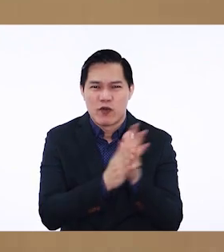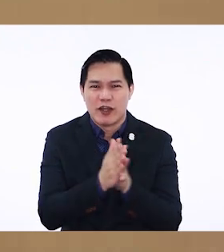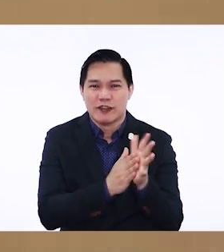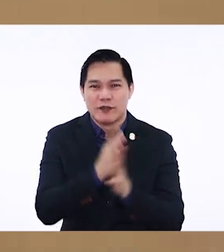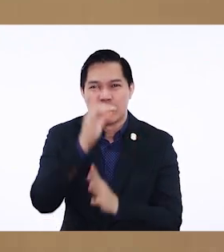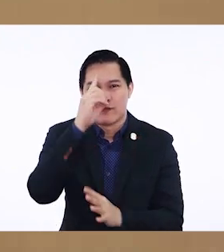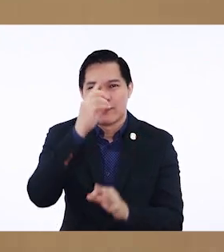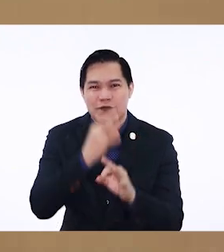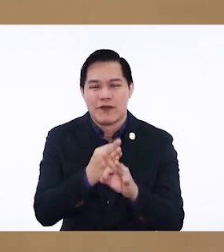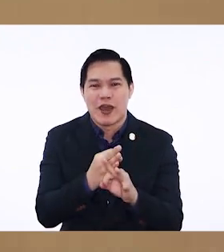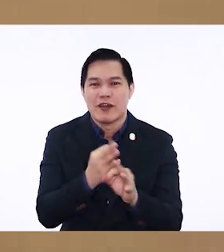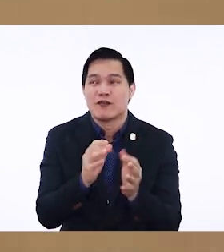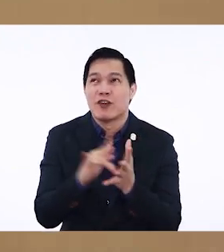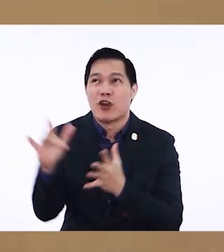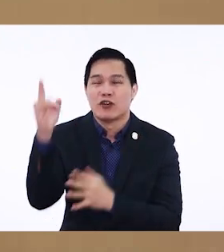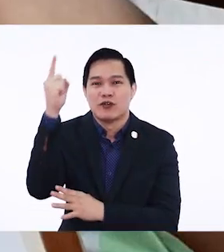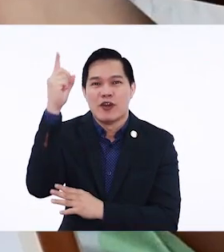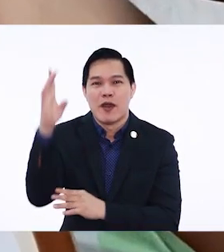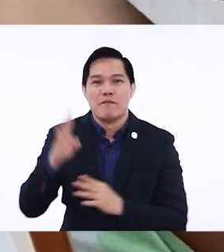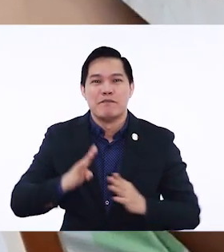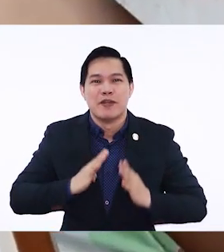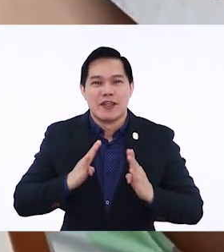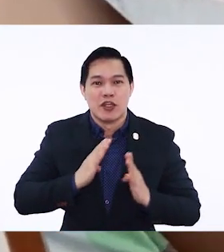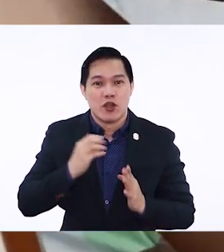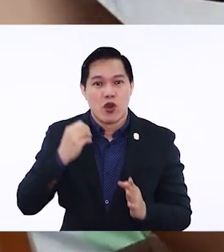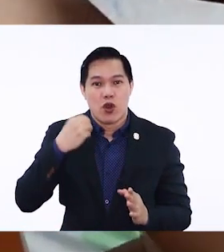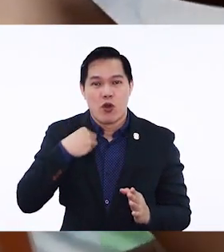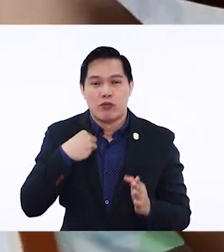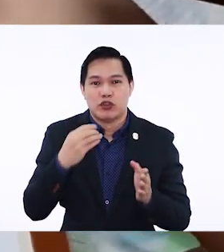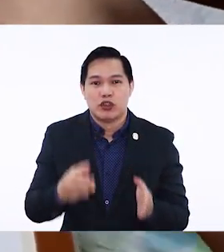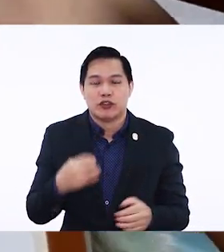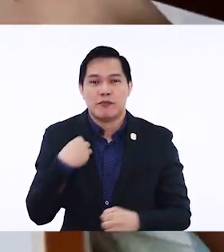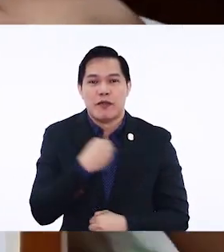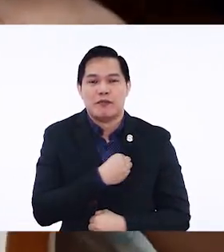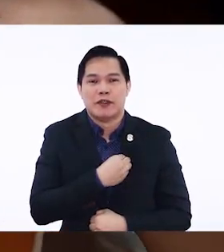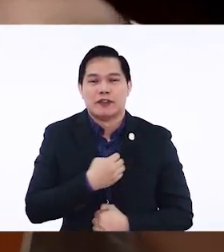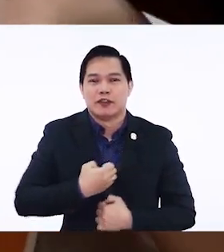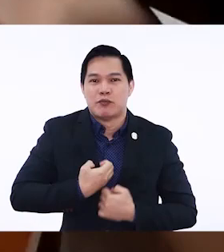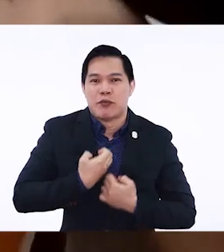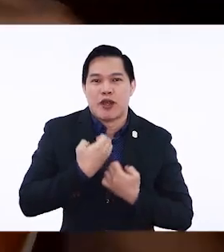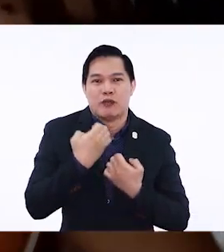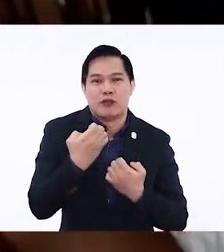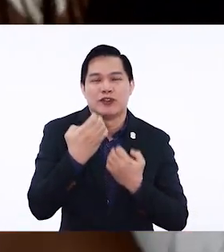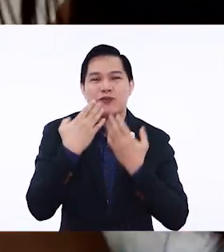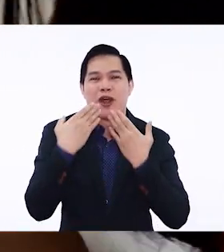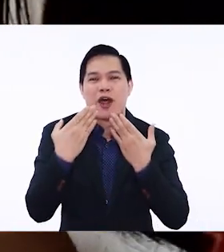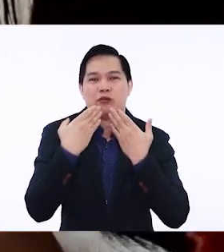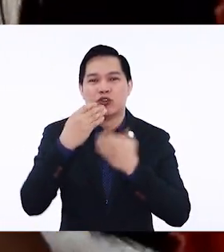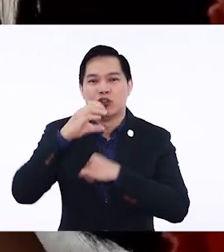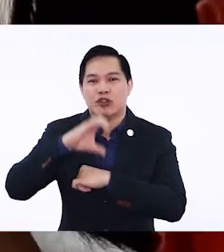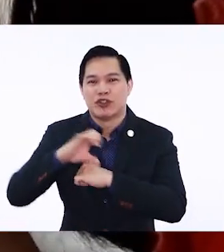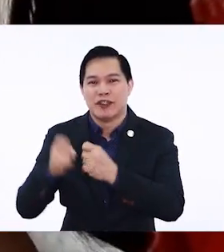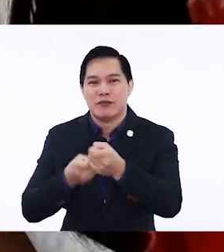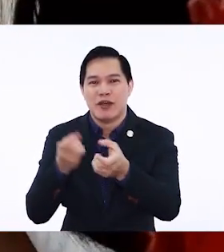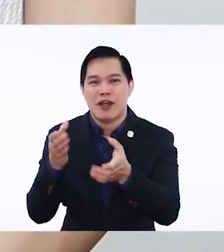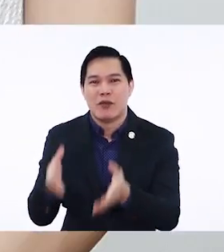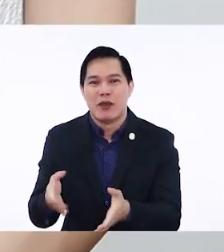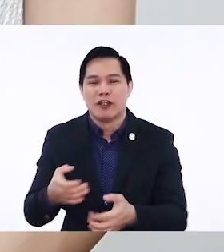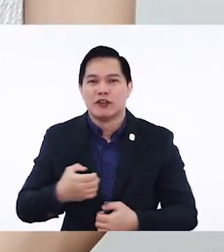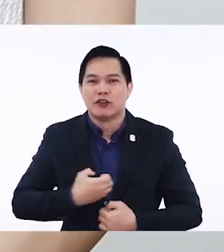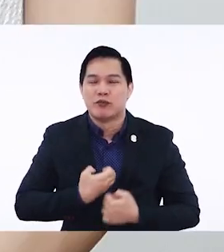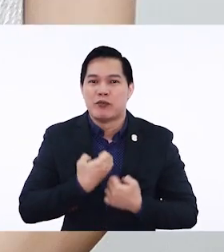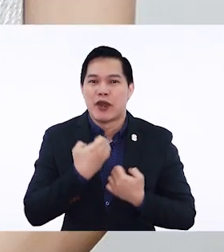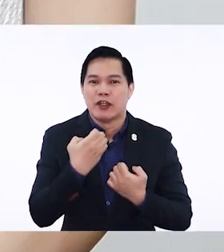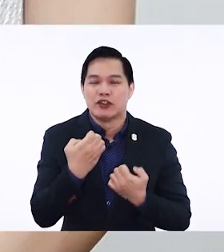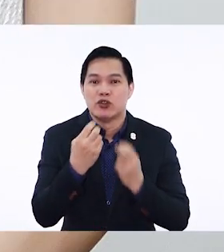their faith and to give glory to God. The Minhi officers and members expressed their gratitude to the church administration and expressed their